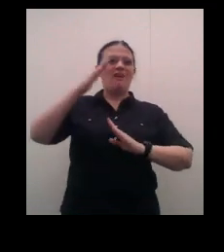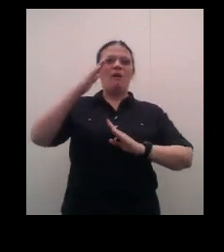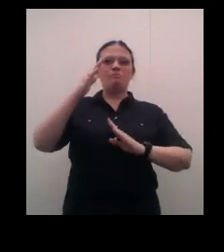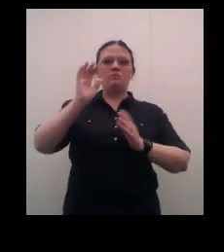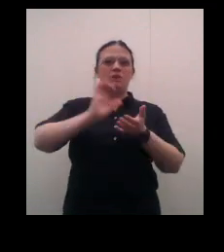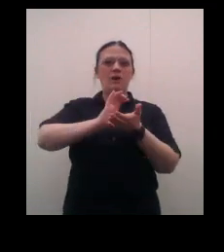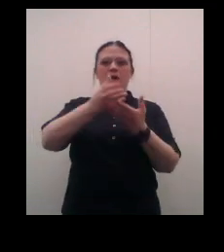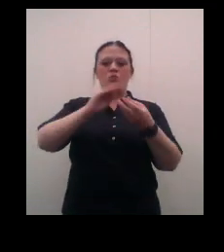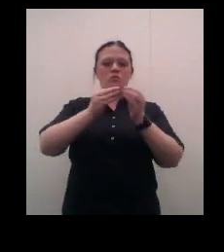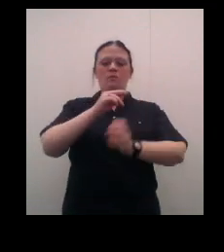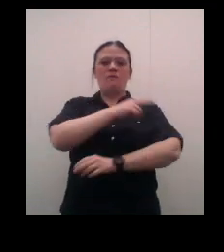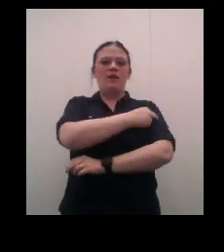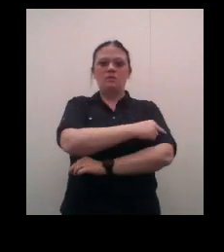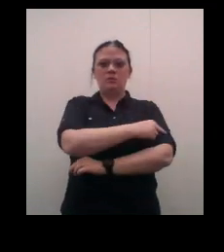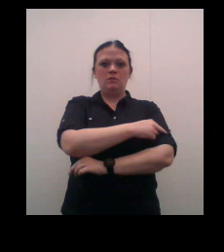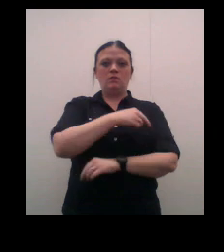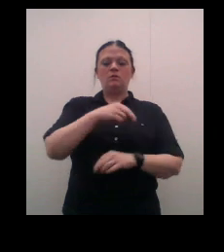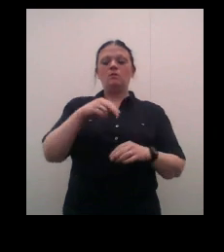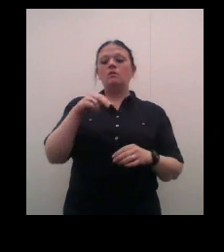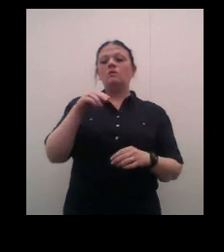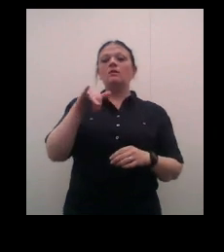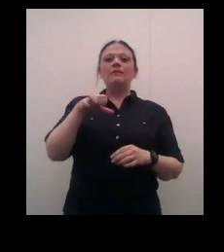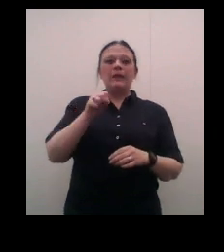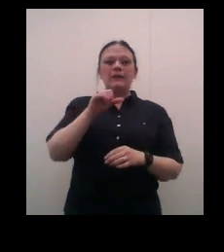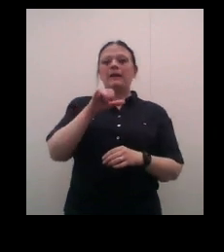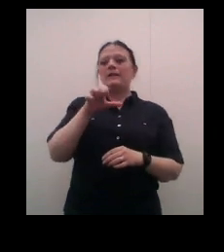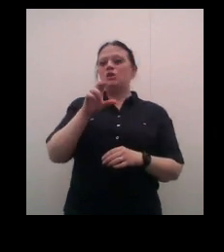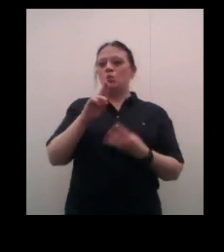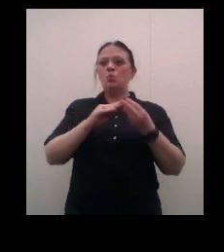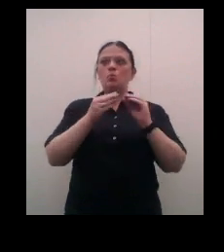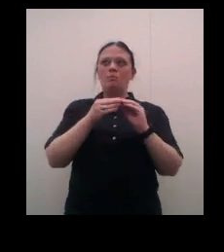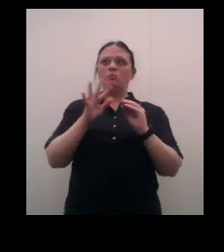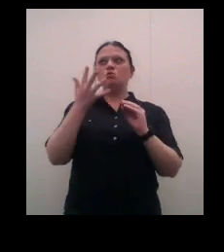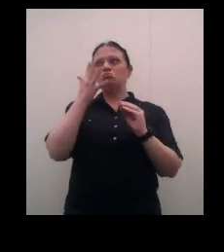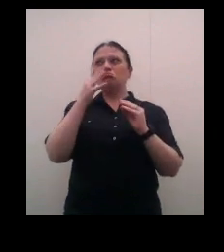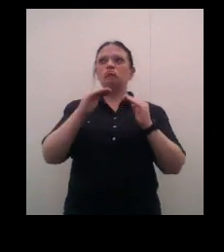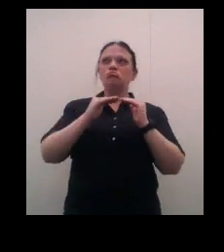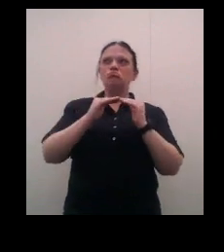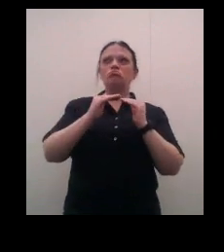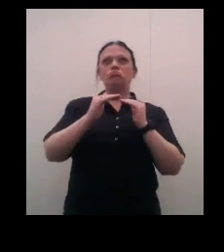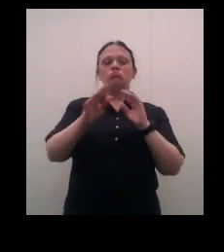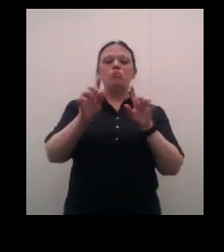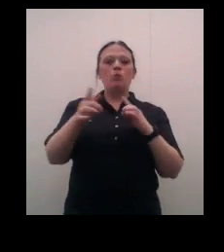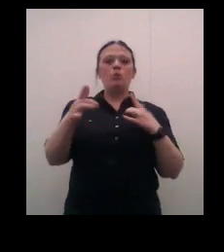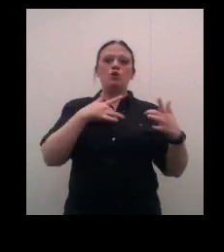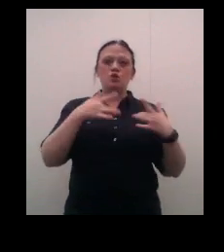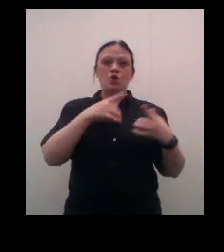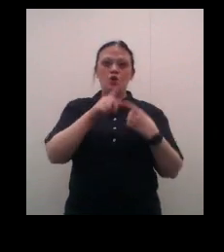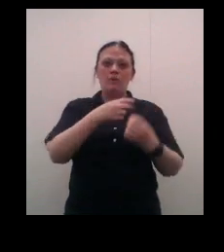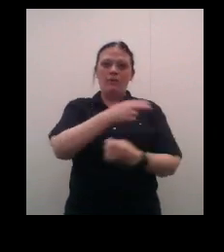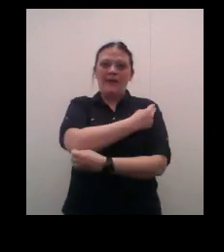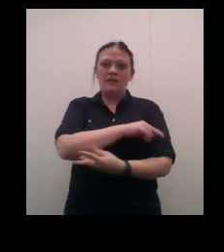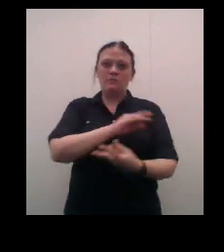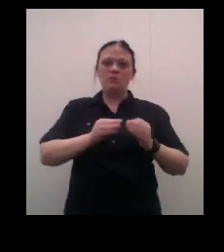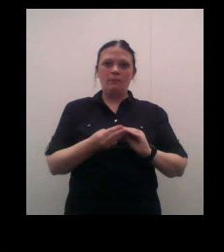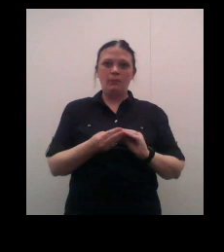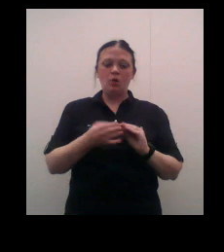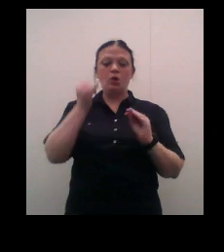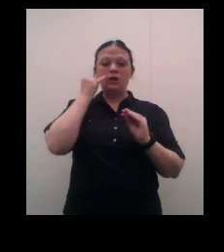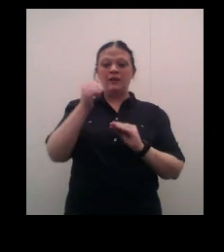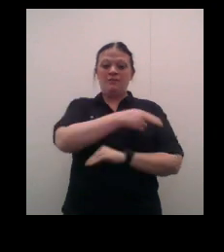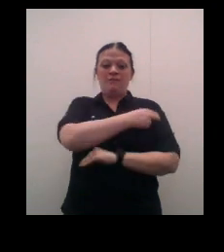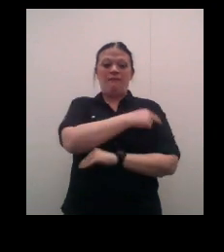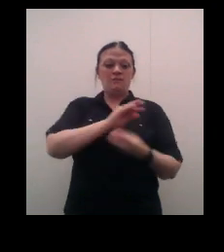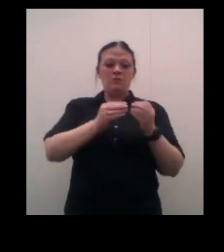While our ICU numbers have stayed fairly constant, we are concerned about the hospitalization number goes up. If our hospitalization